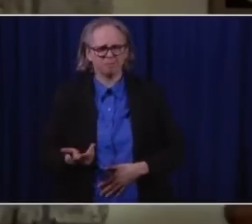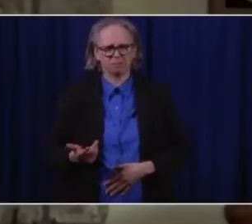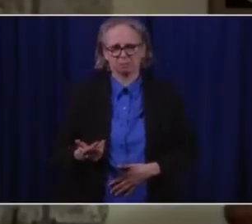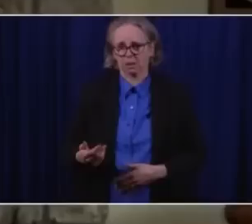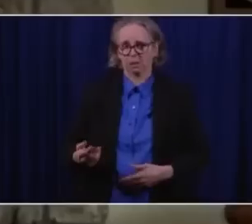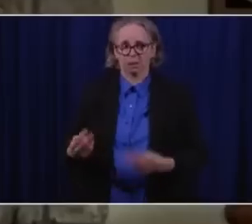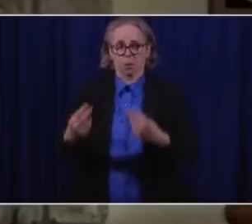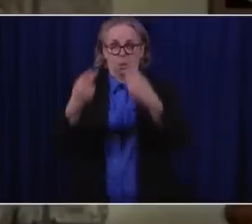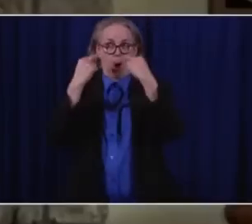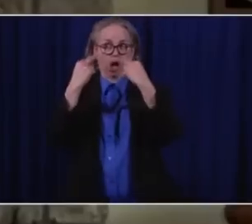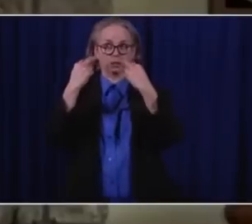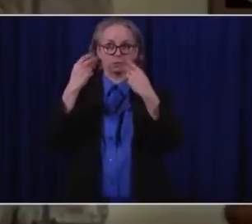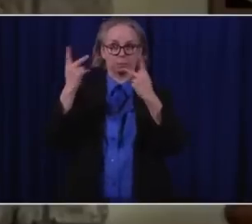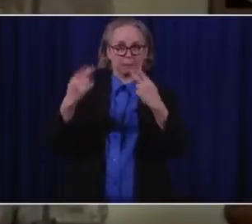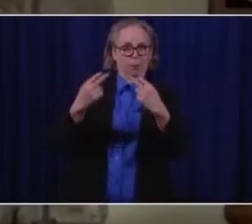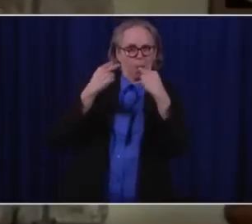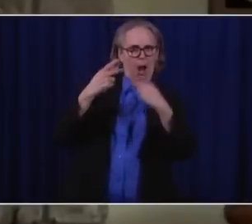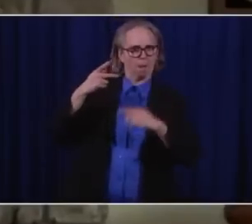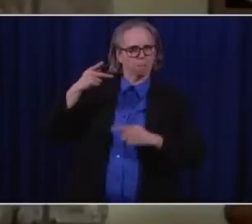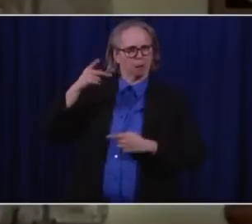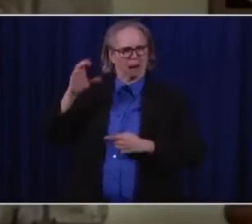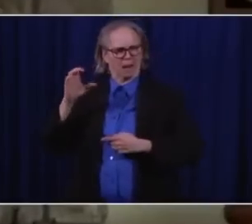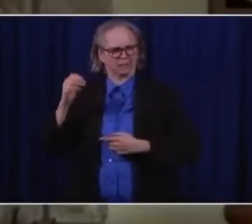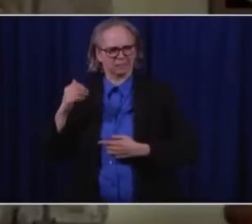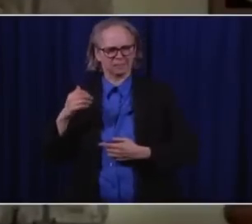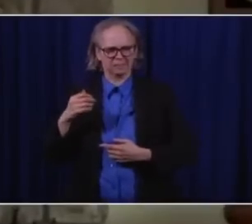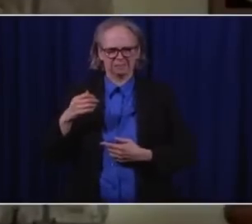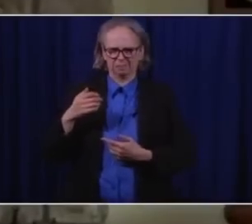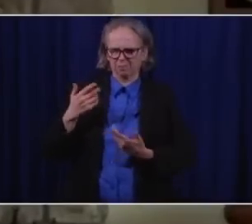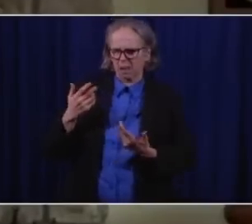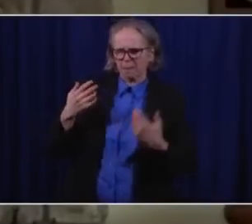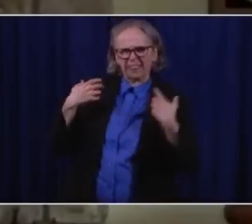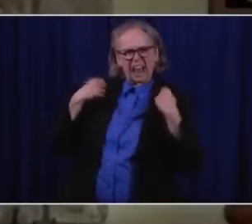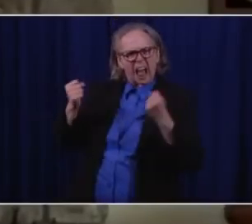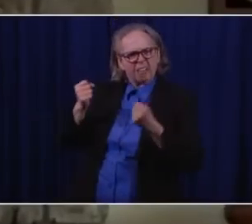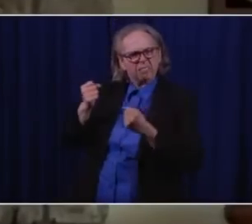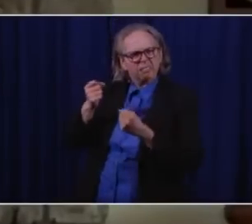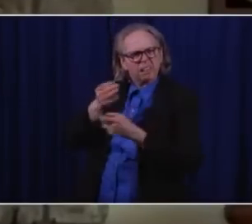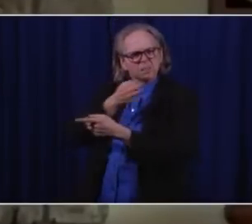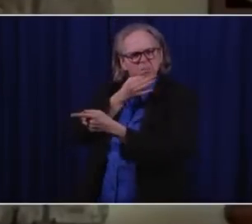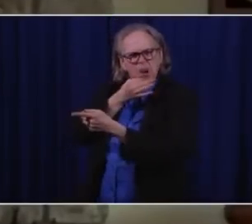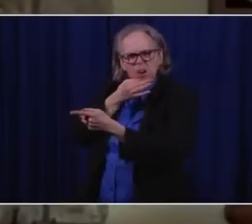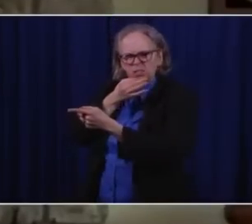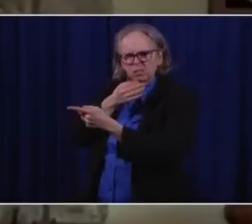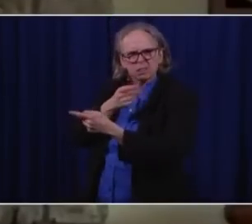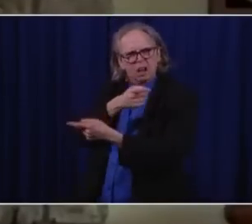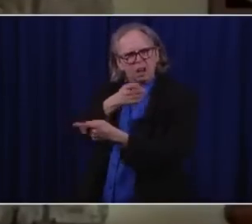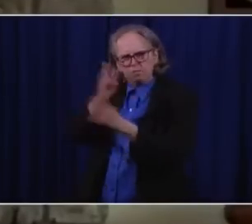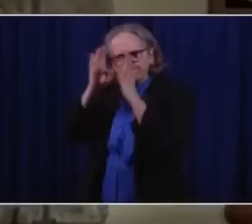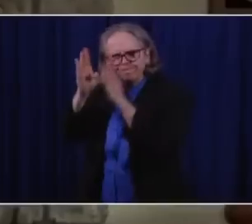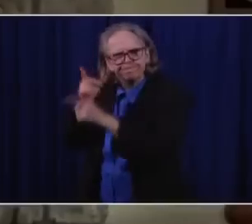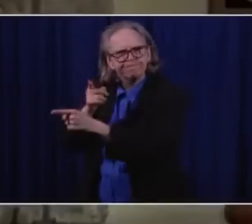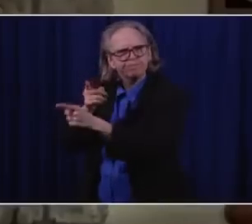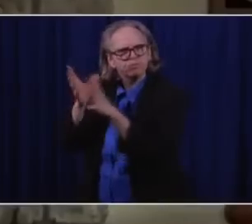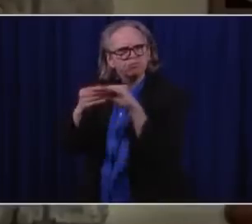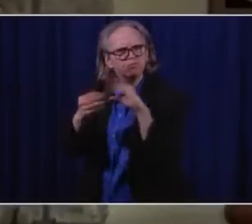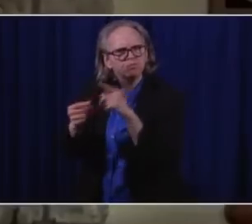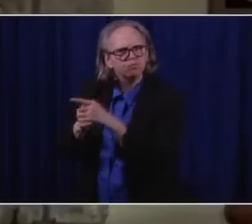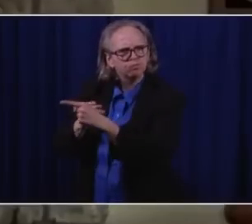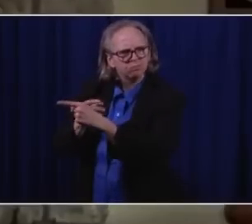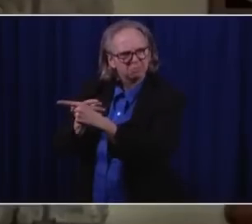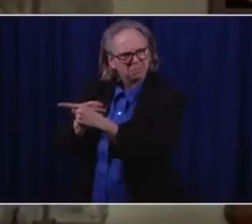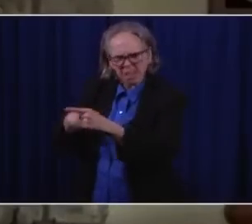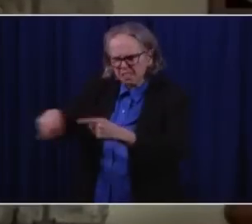health experts who are there on the front line, I don't know how anybody could watch that and not be